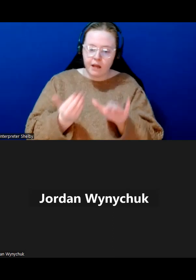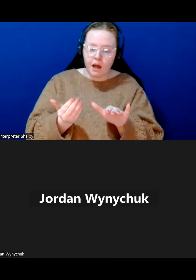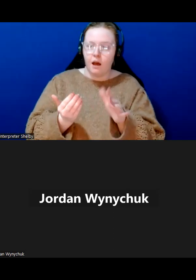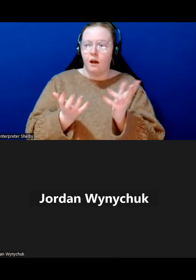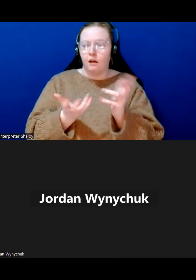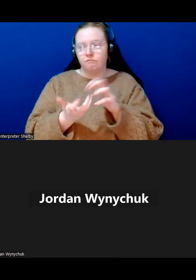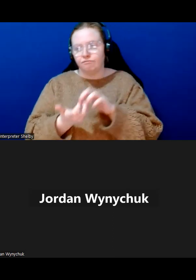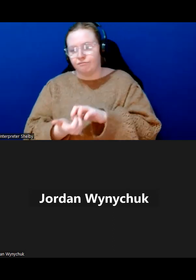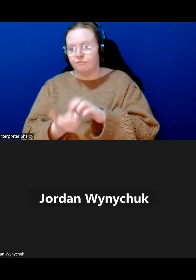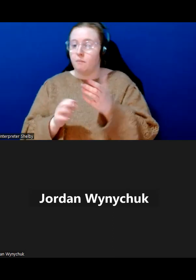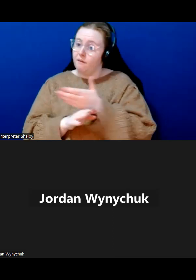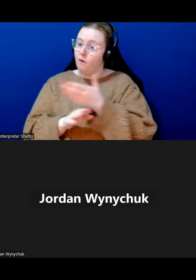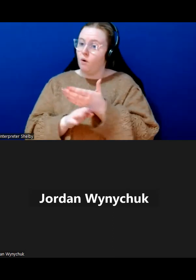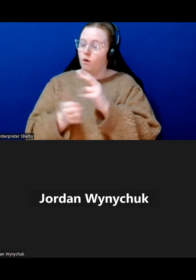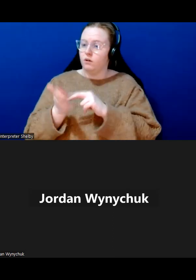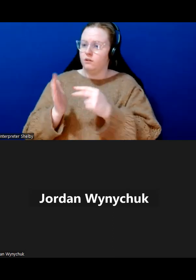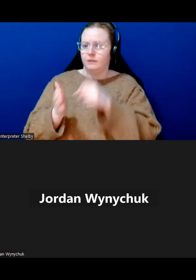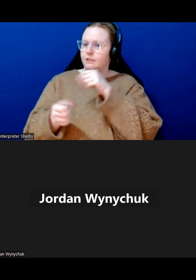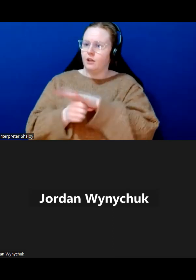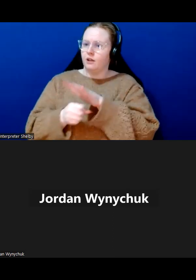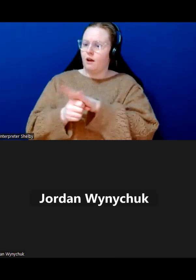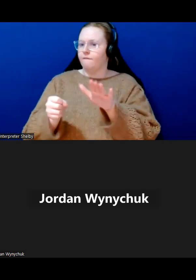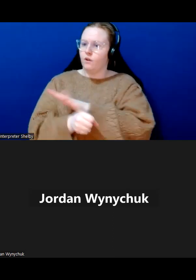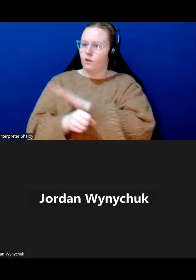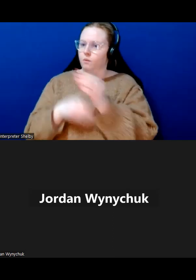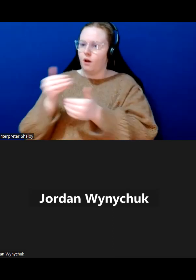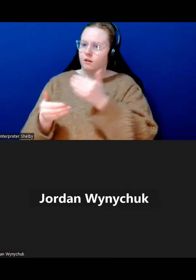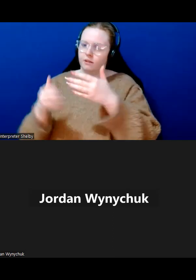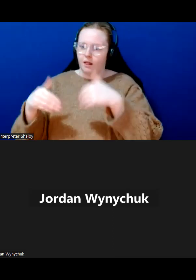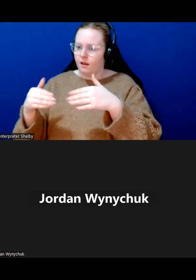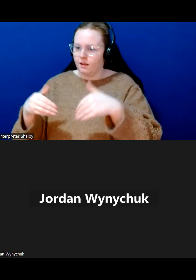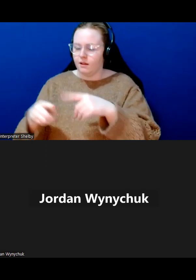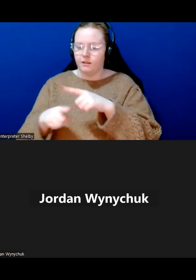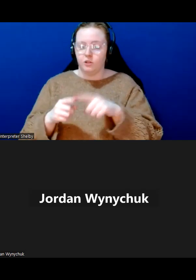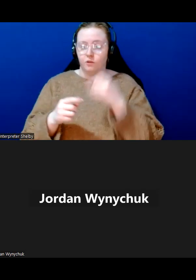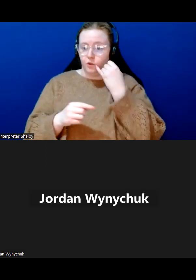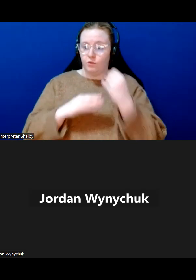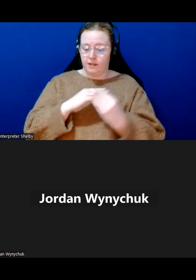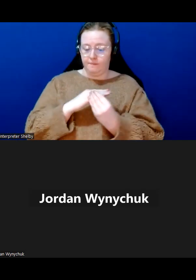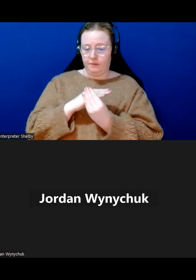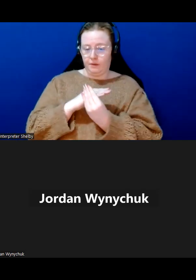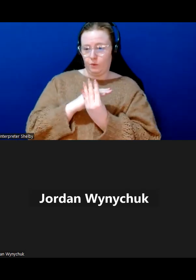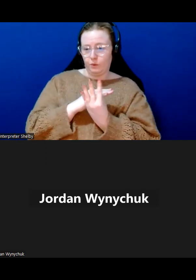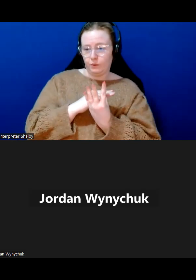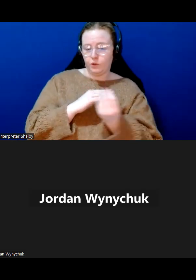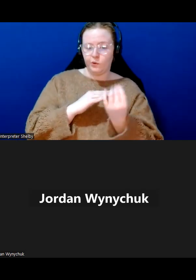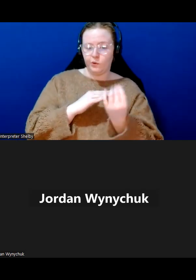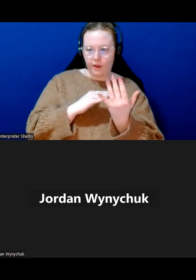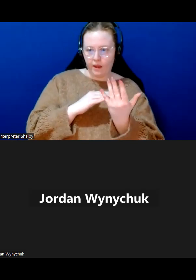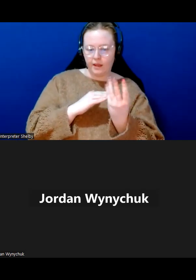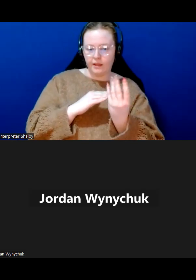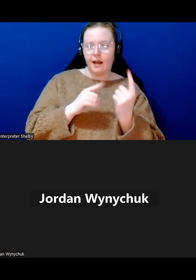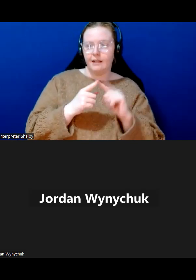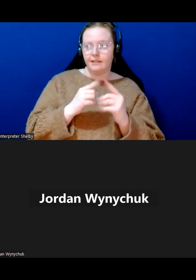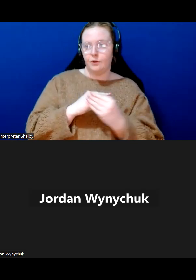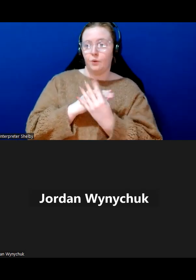look a little bit dead, you're not giving your potatoes the maximum amount of energy that they could potentially have to grow. So just leaving it a teeny